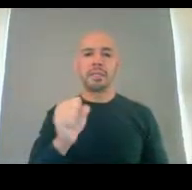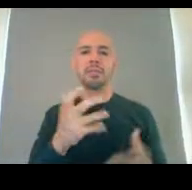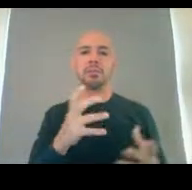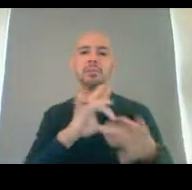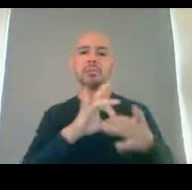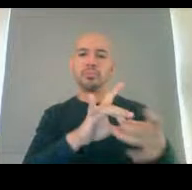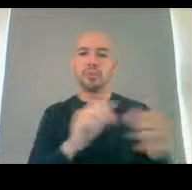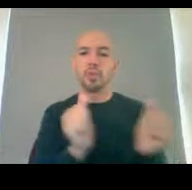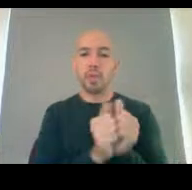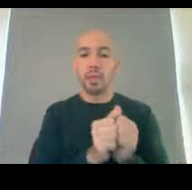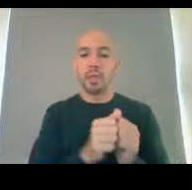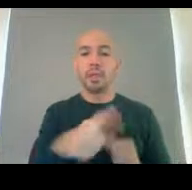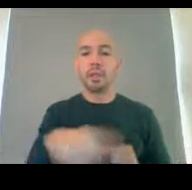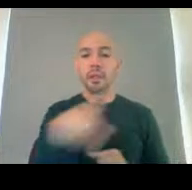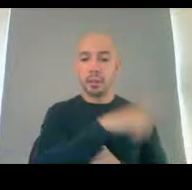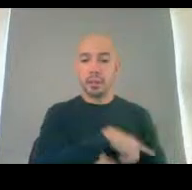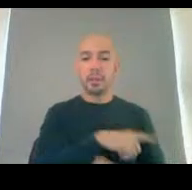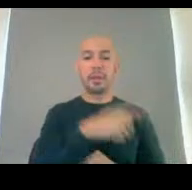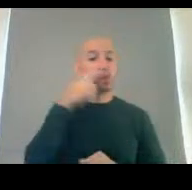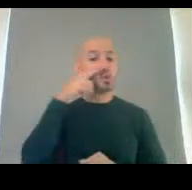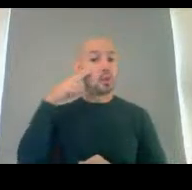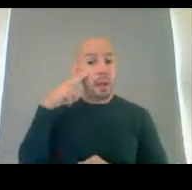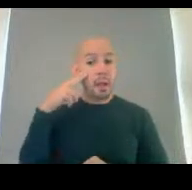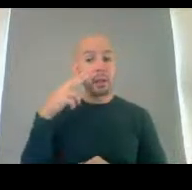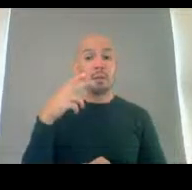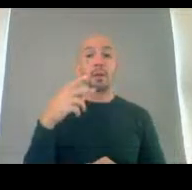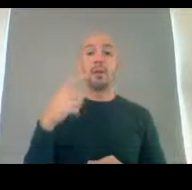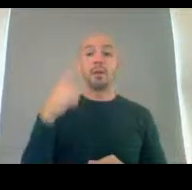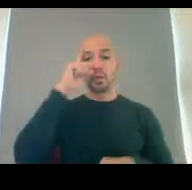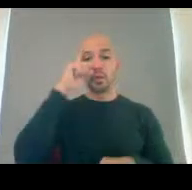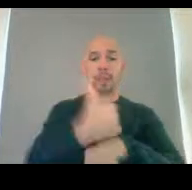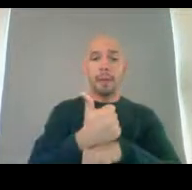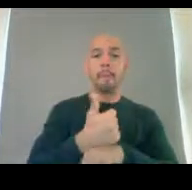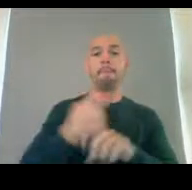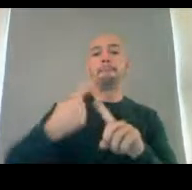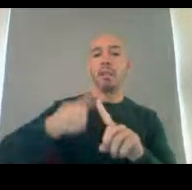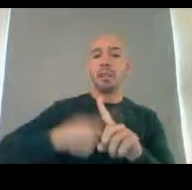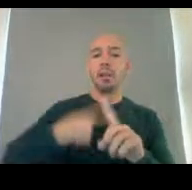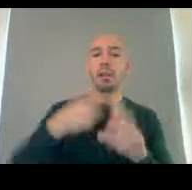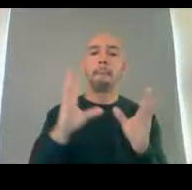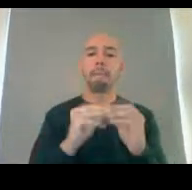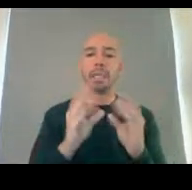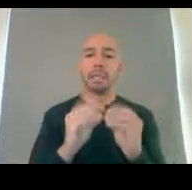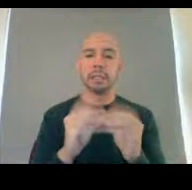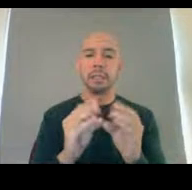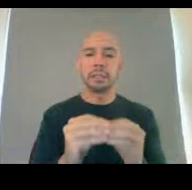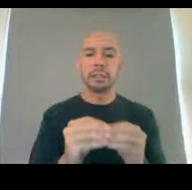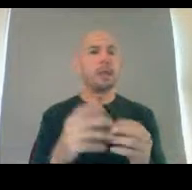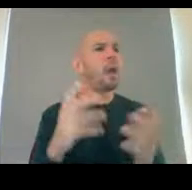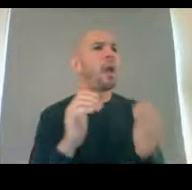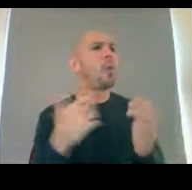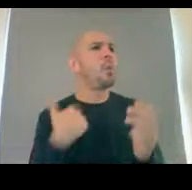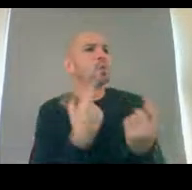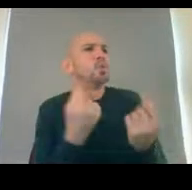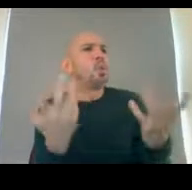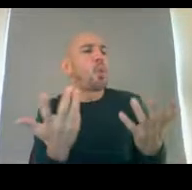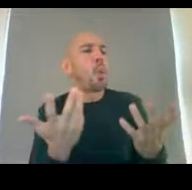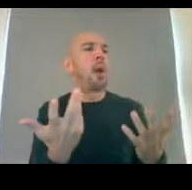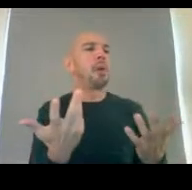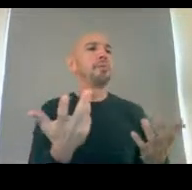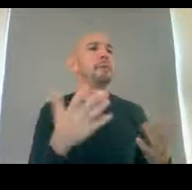holding at times quarterly or monthly meetings performing fish surveys looking at